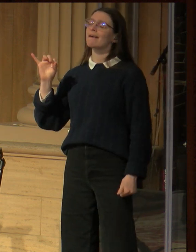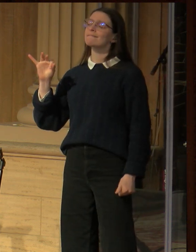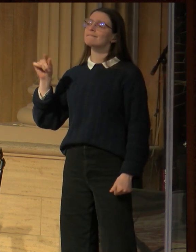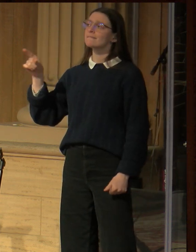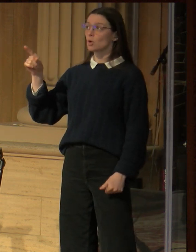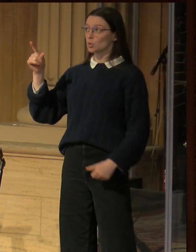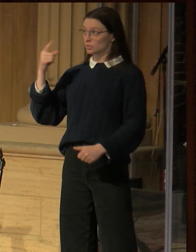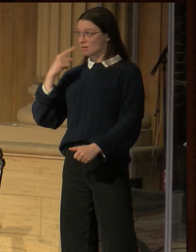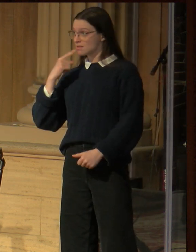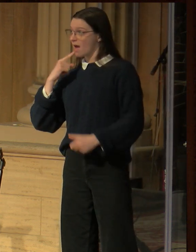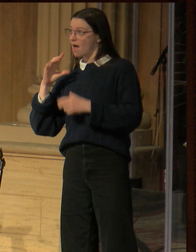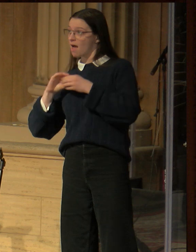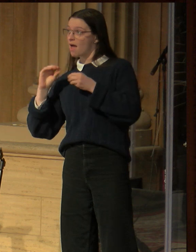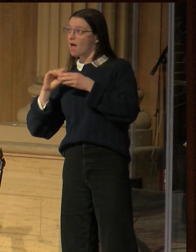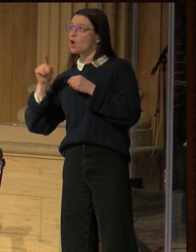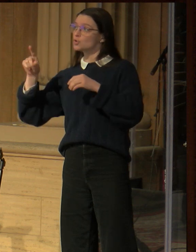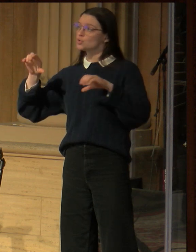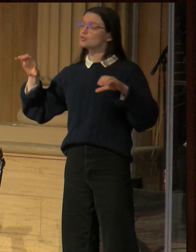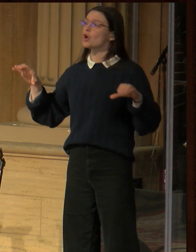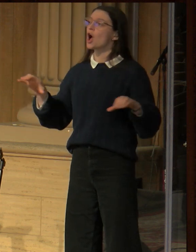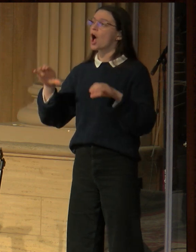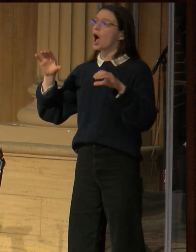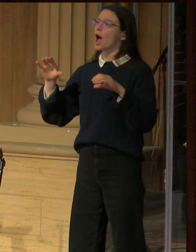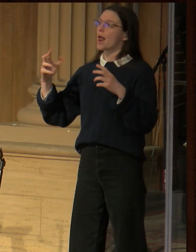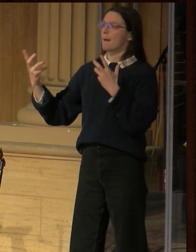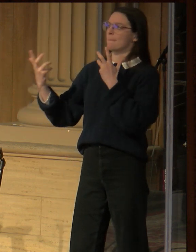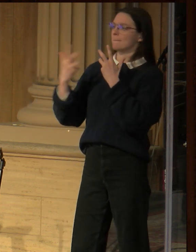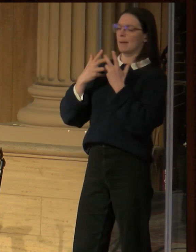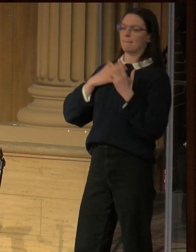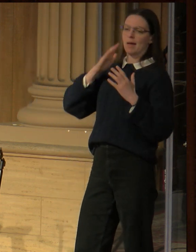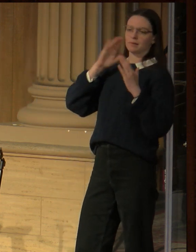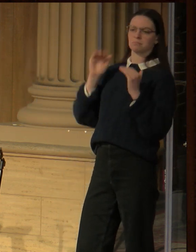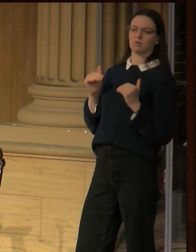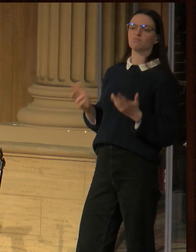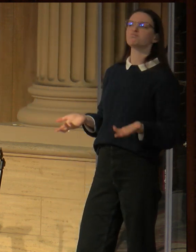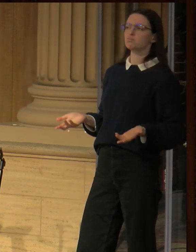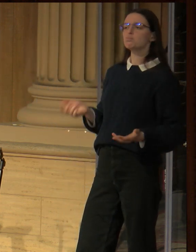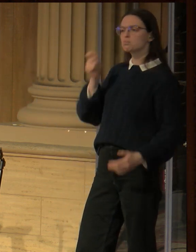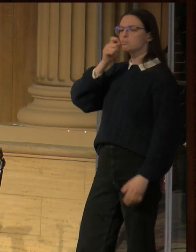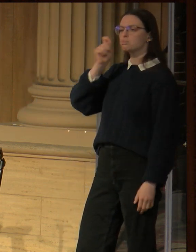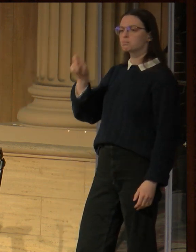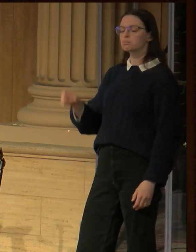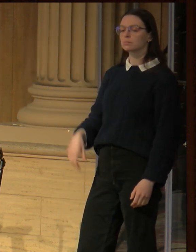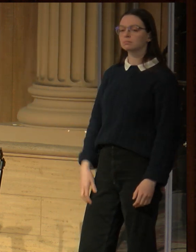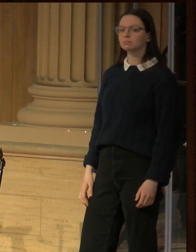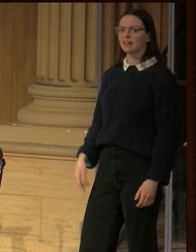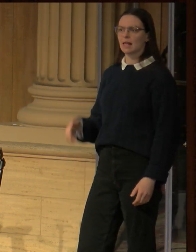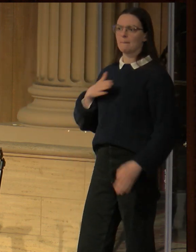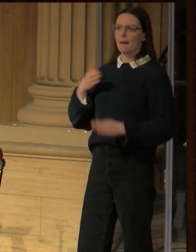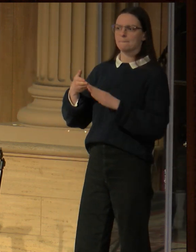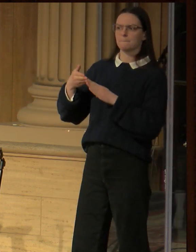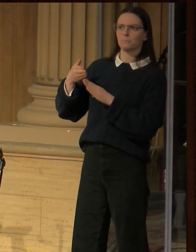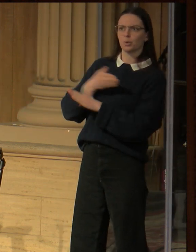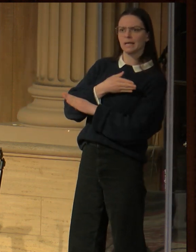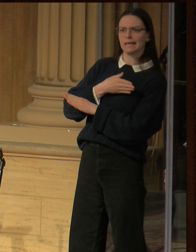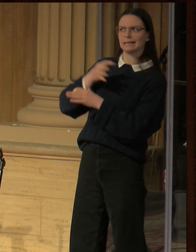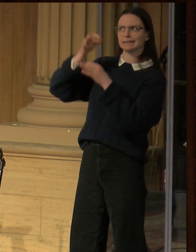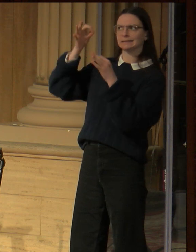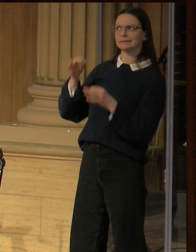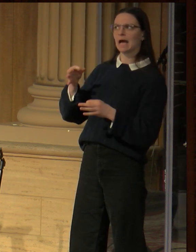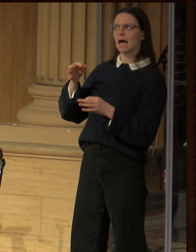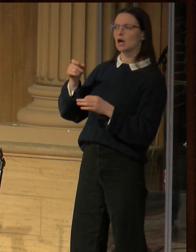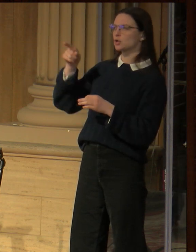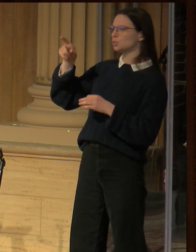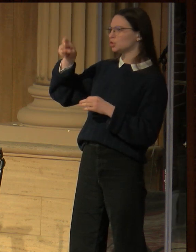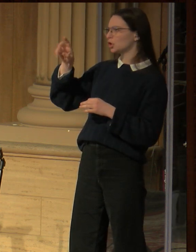says and does is what I've already decided he should say and do. So I have like a preconceived notion of what Jesus should be like, and if